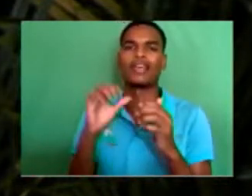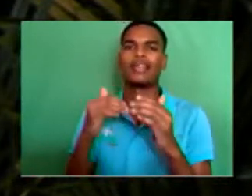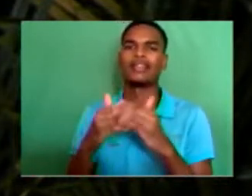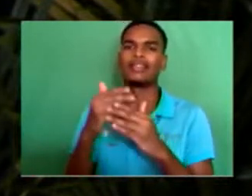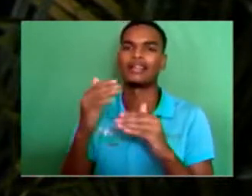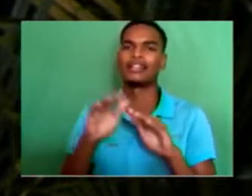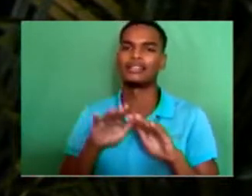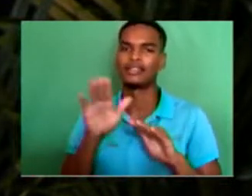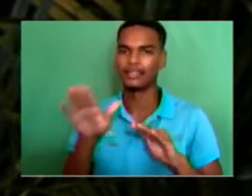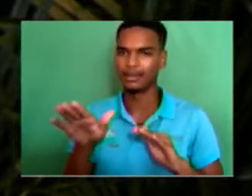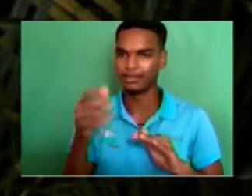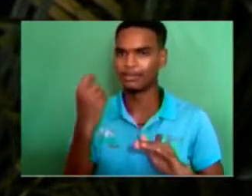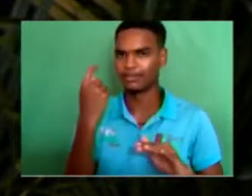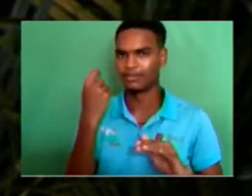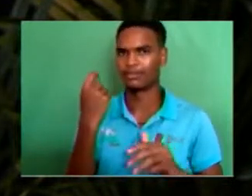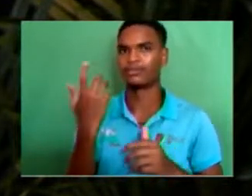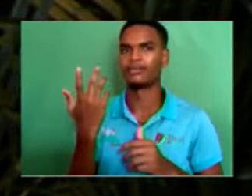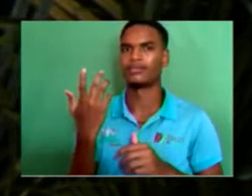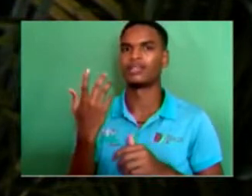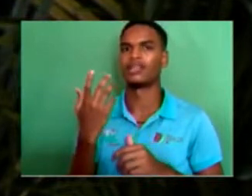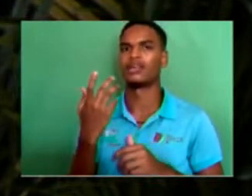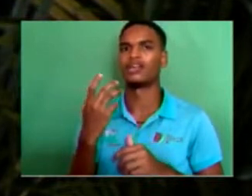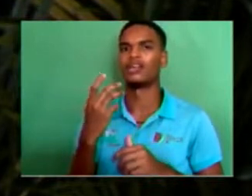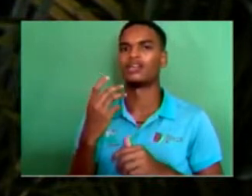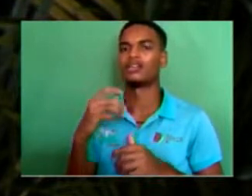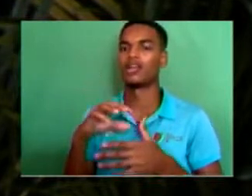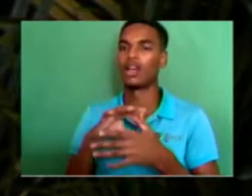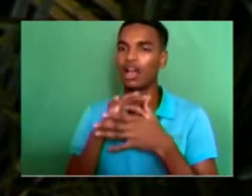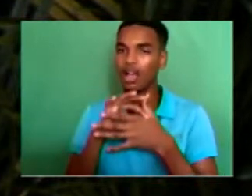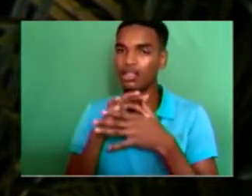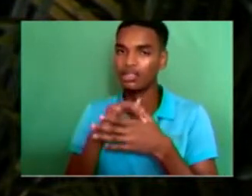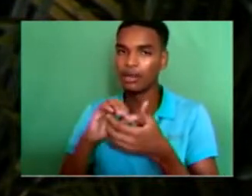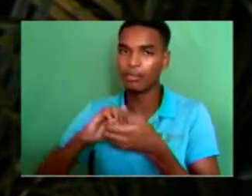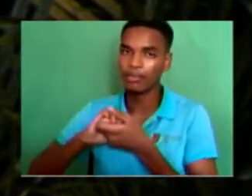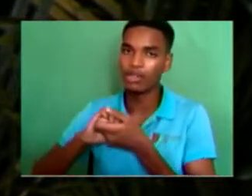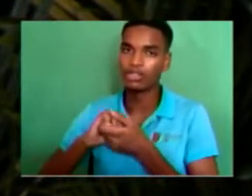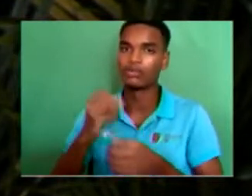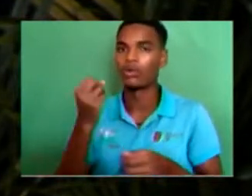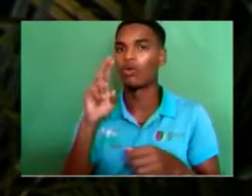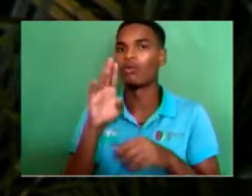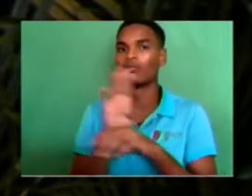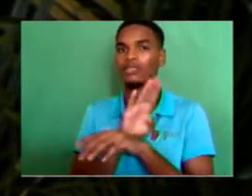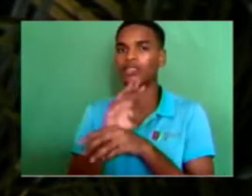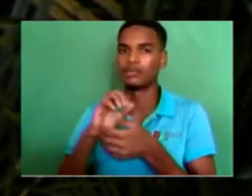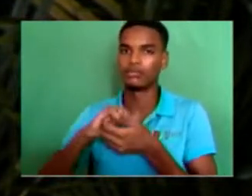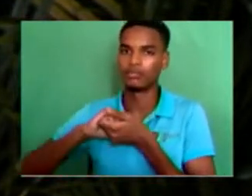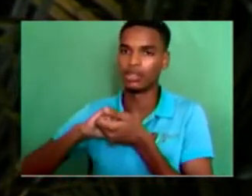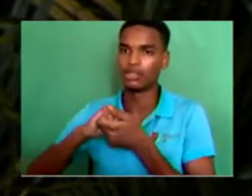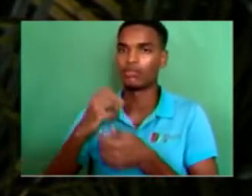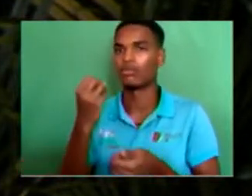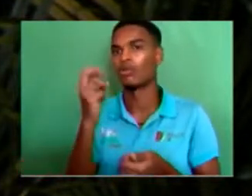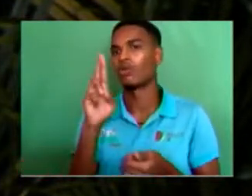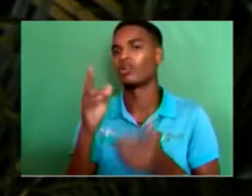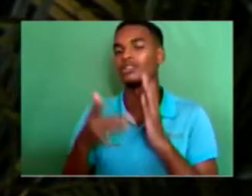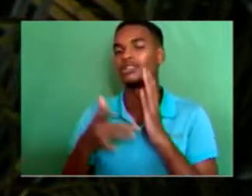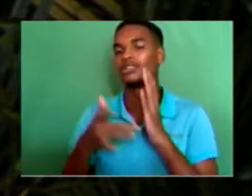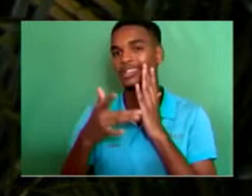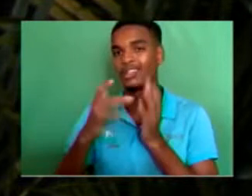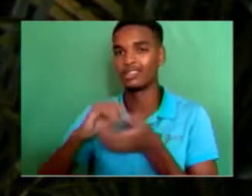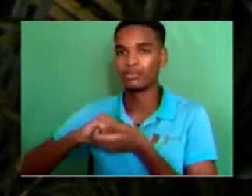a content partnership or a business partnership or a technology